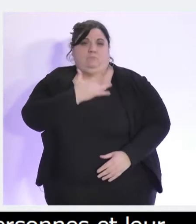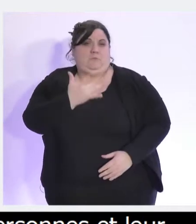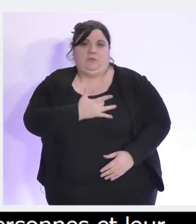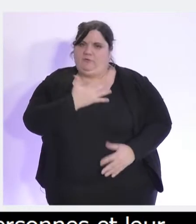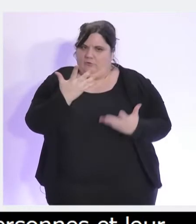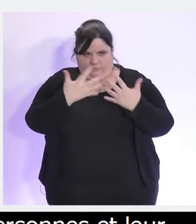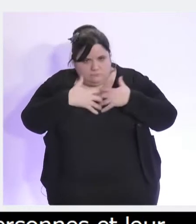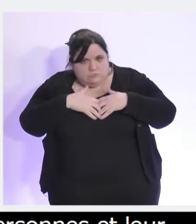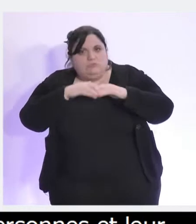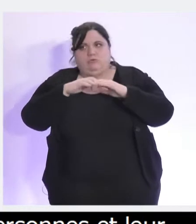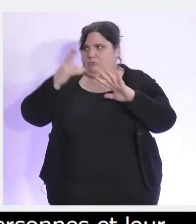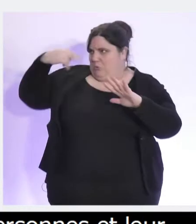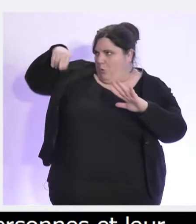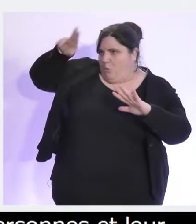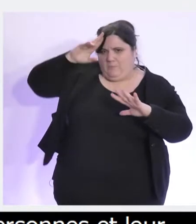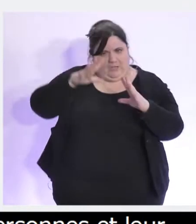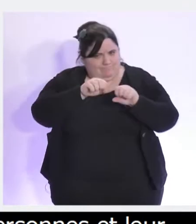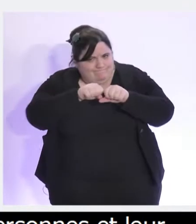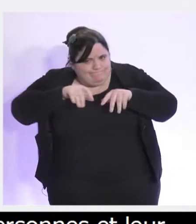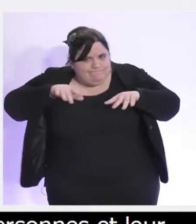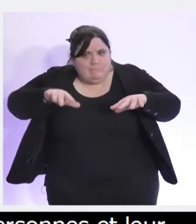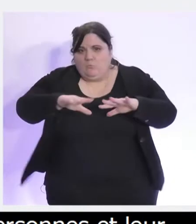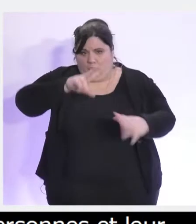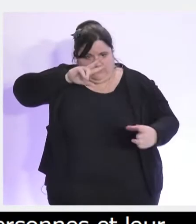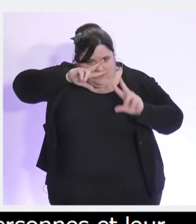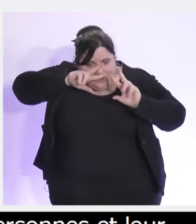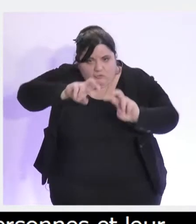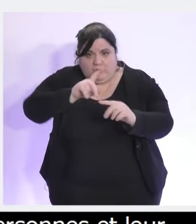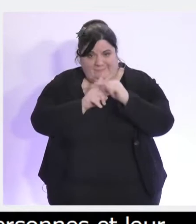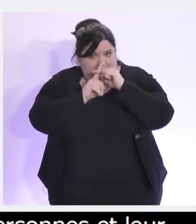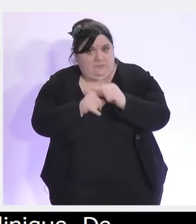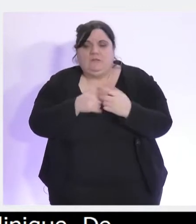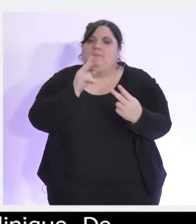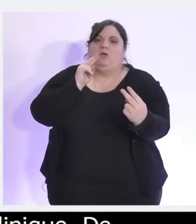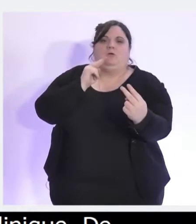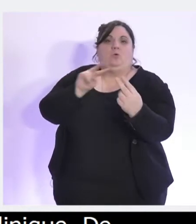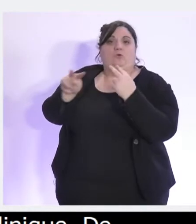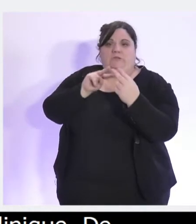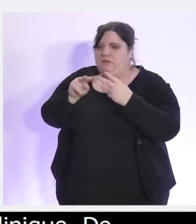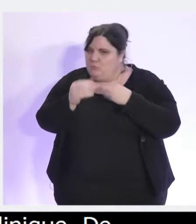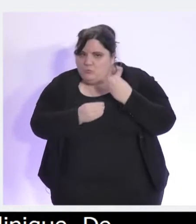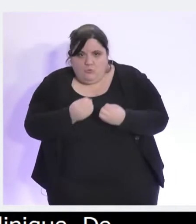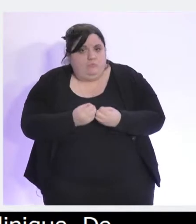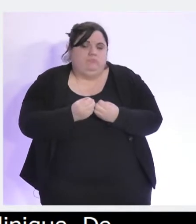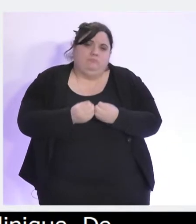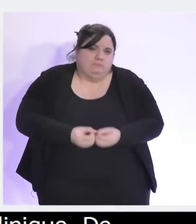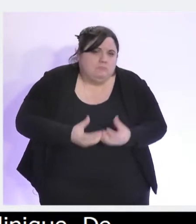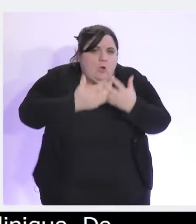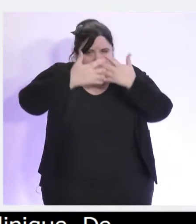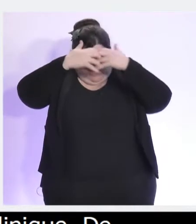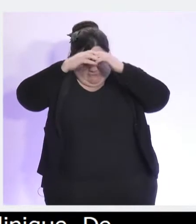this. And this is also part of the European research area on autism and on NDDs. We